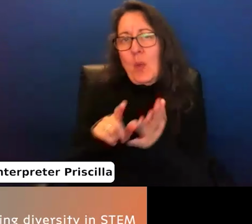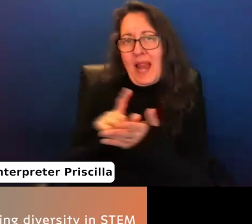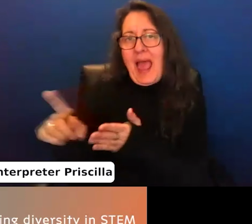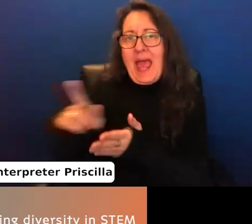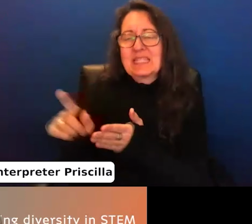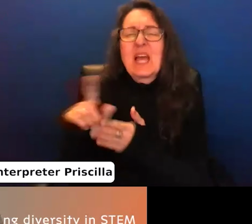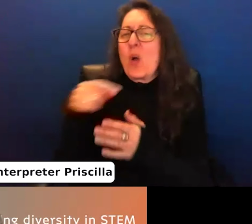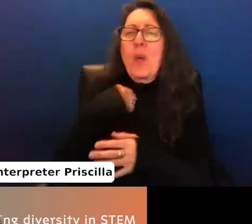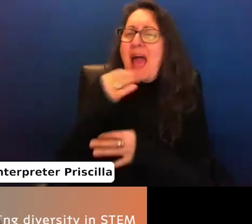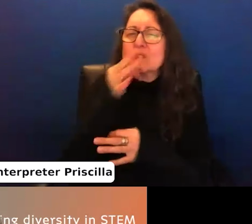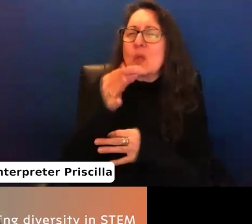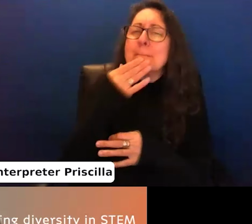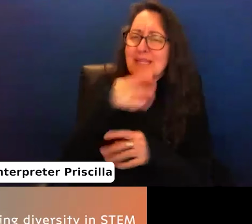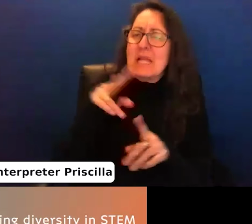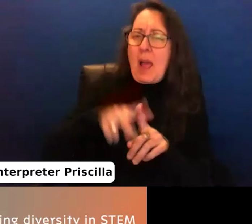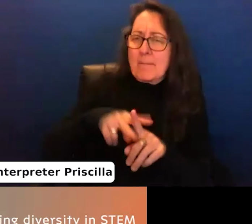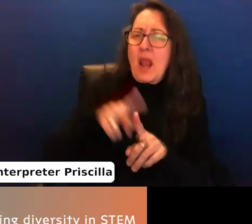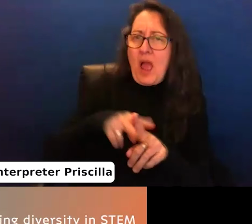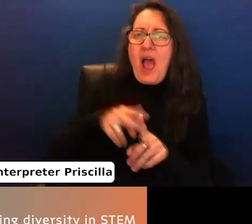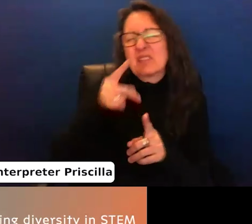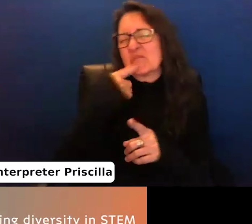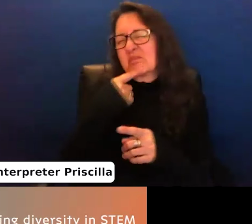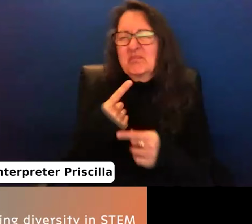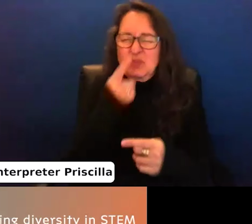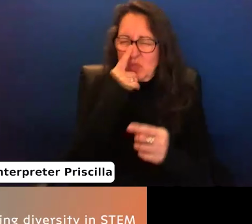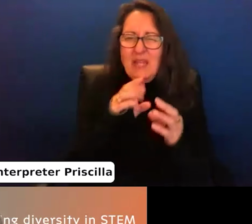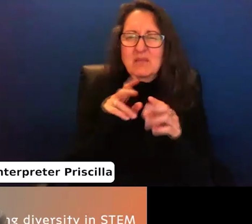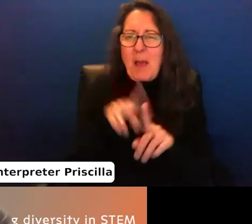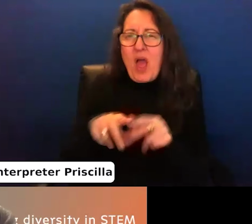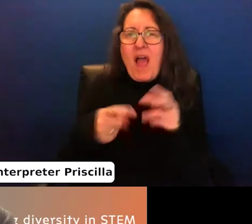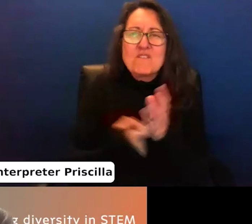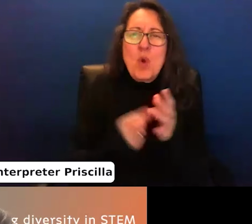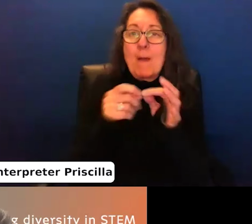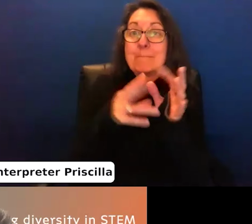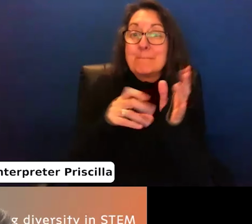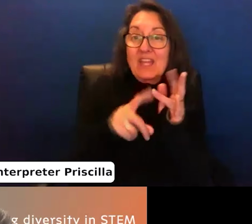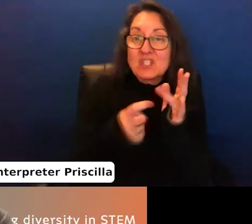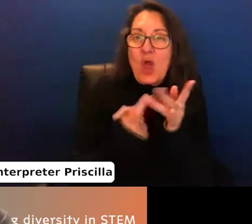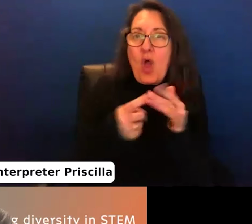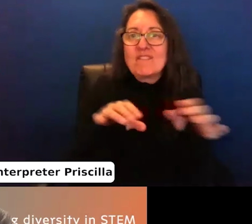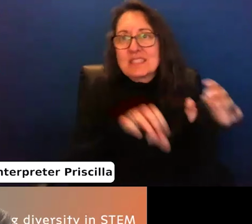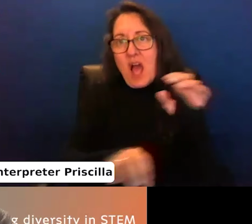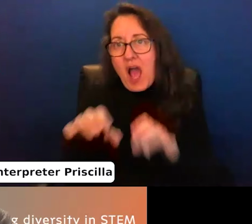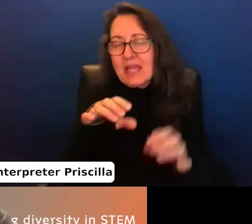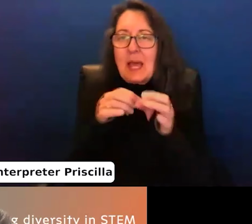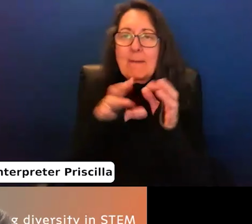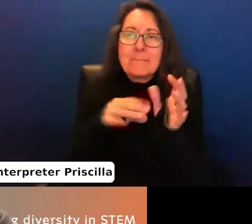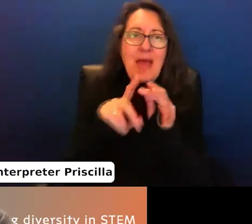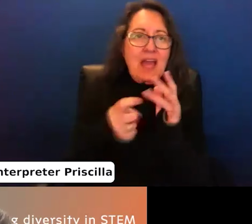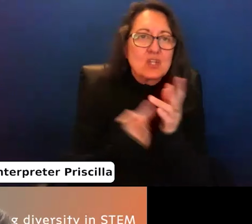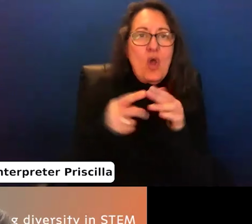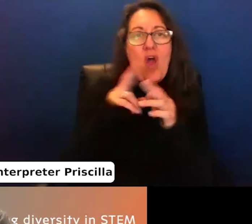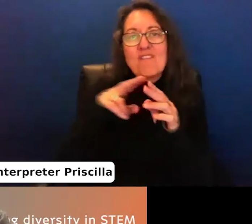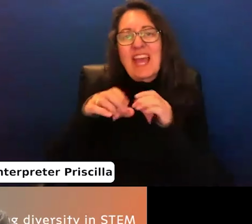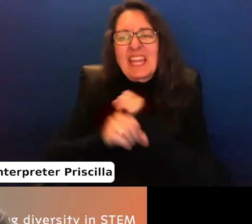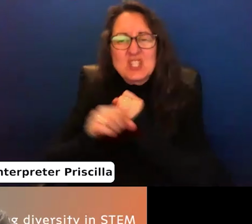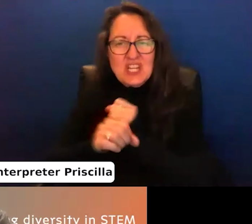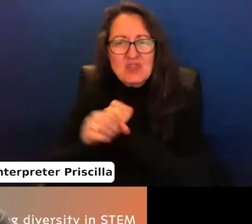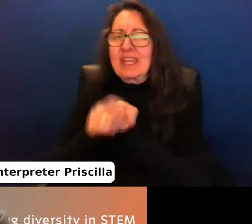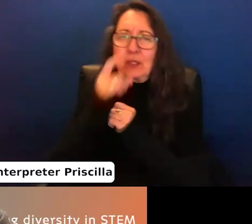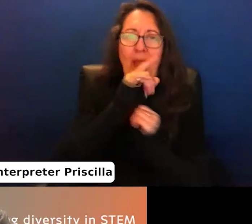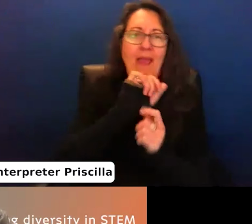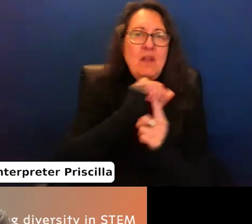then you can choose your specialization later. You may wish to convey areas in which you're interested in studying in